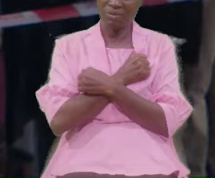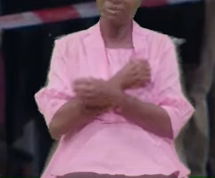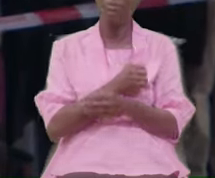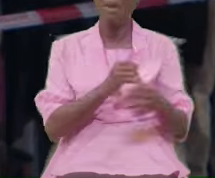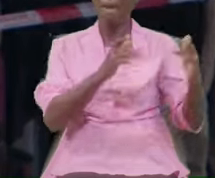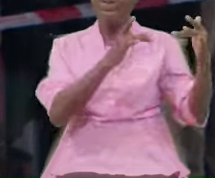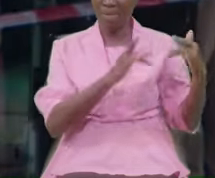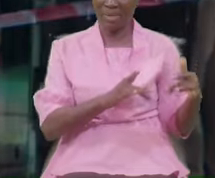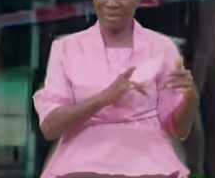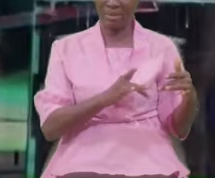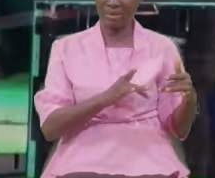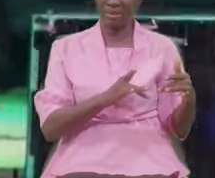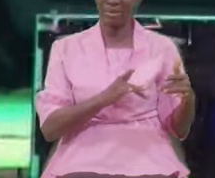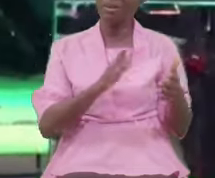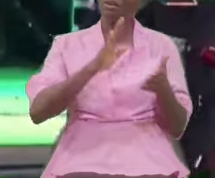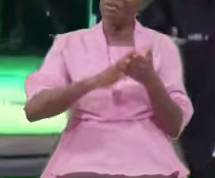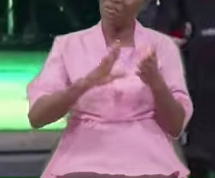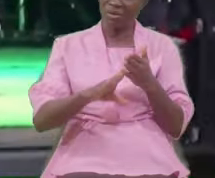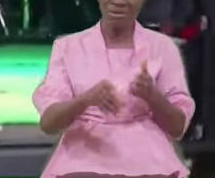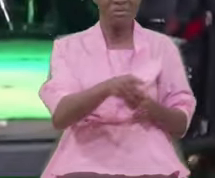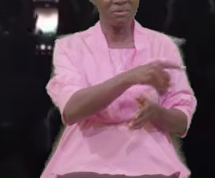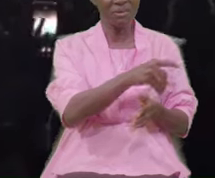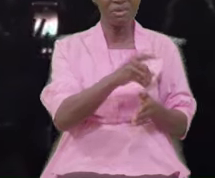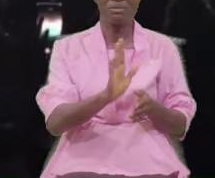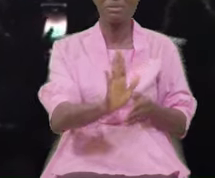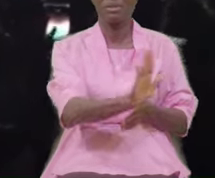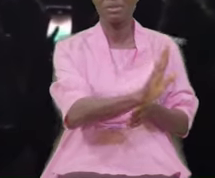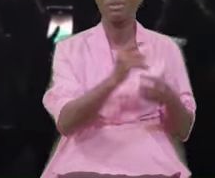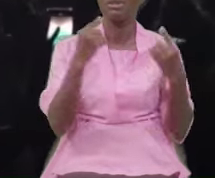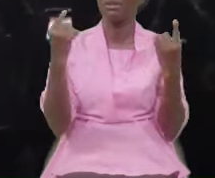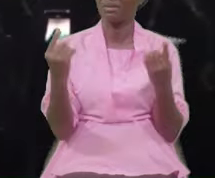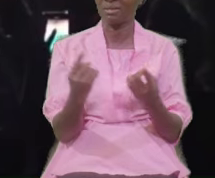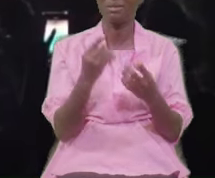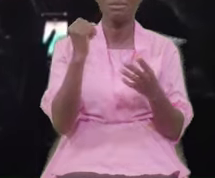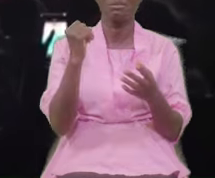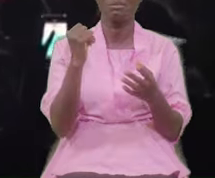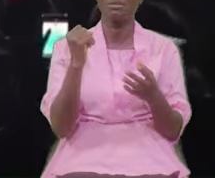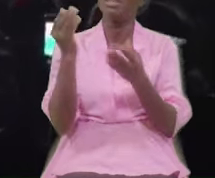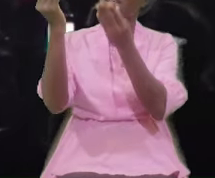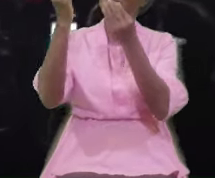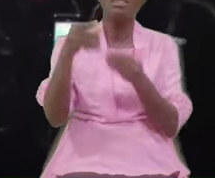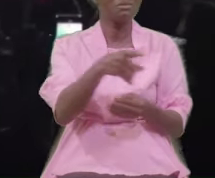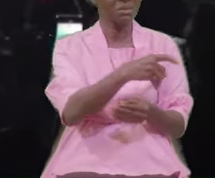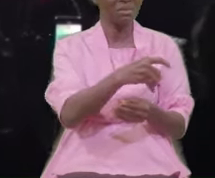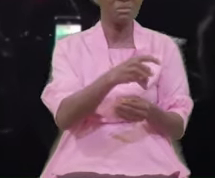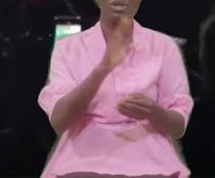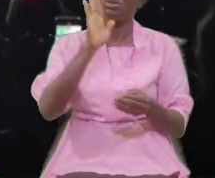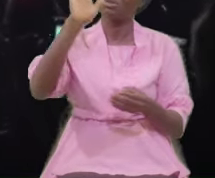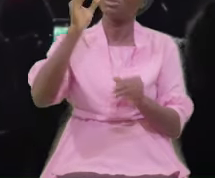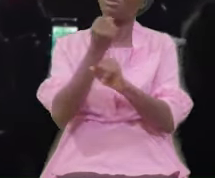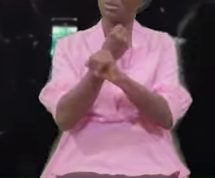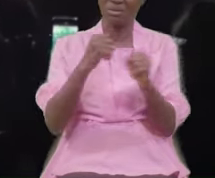all their Sins angang masala give them your Salvation ang iong